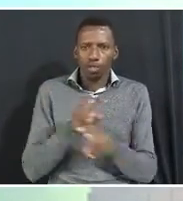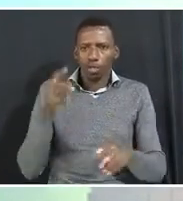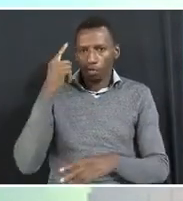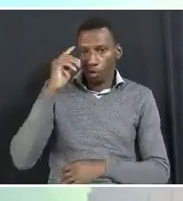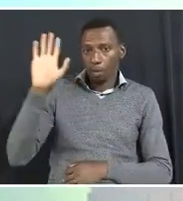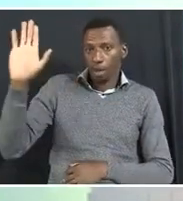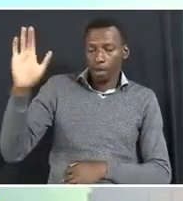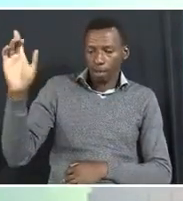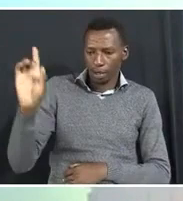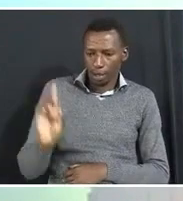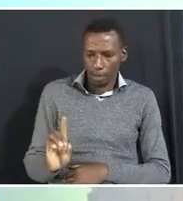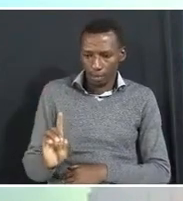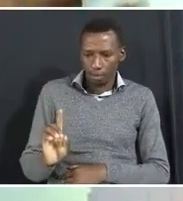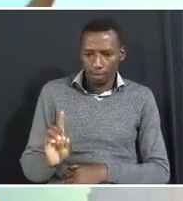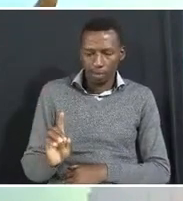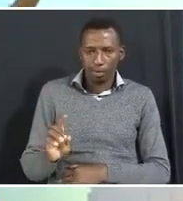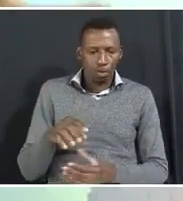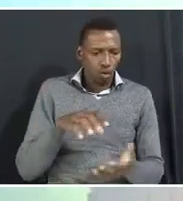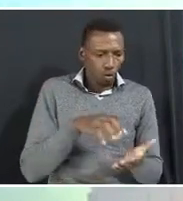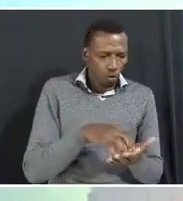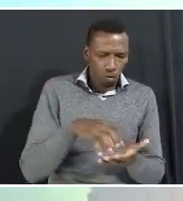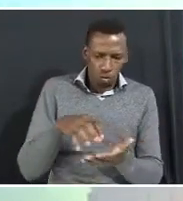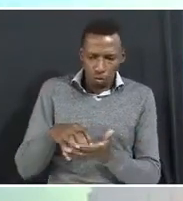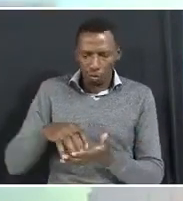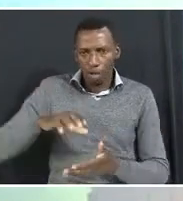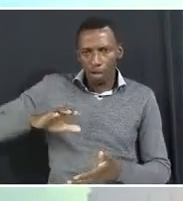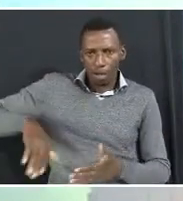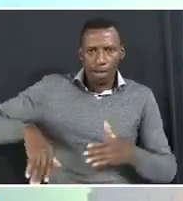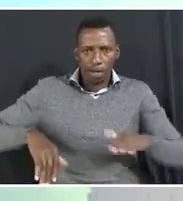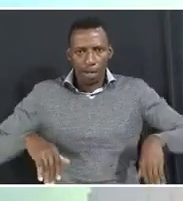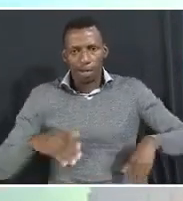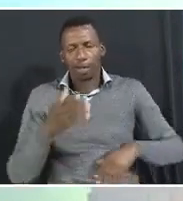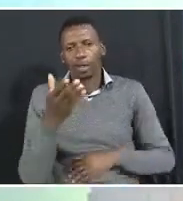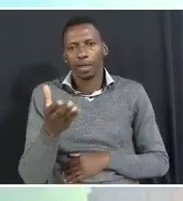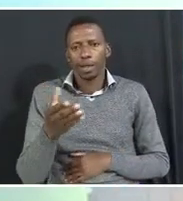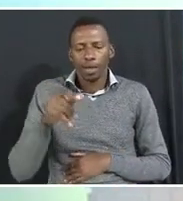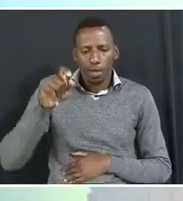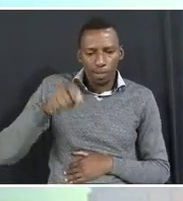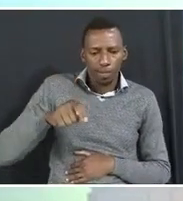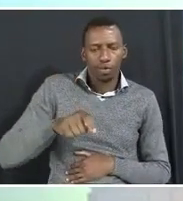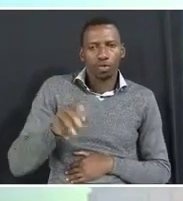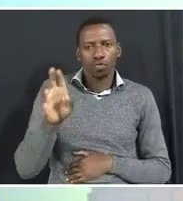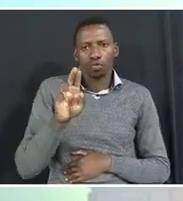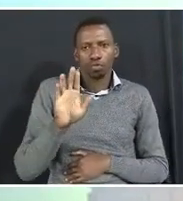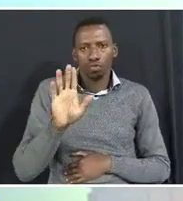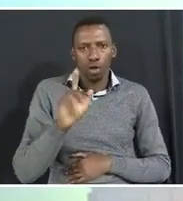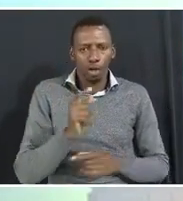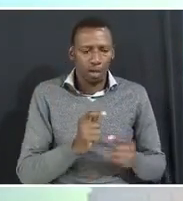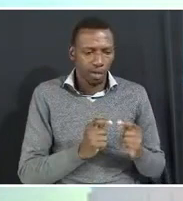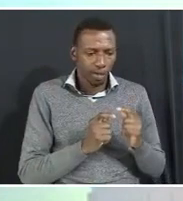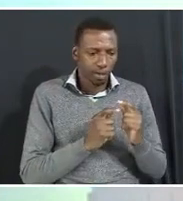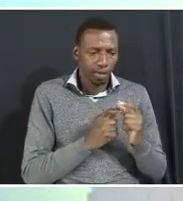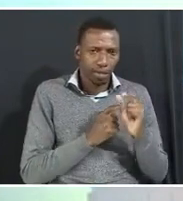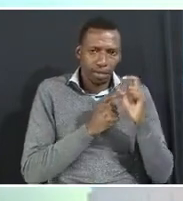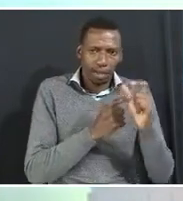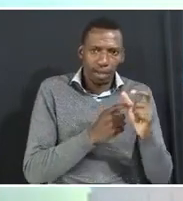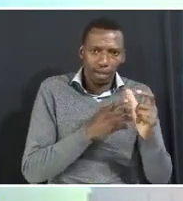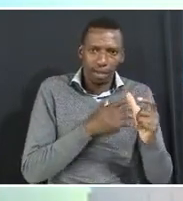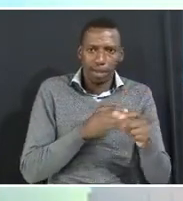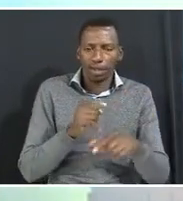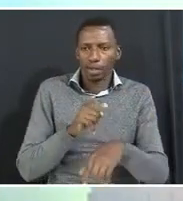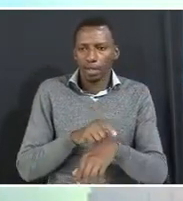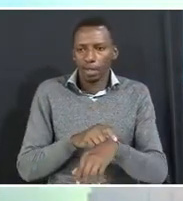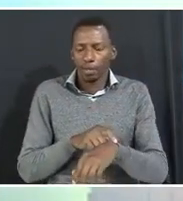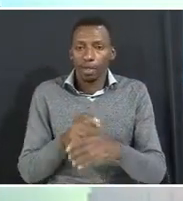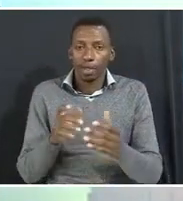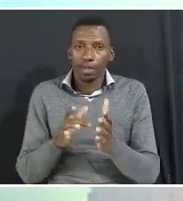coming, given all those conditions of a delay and of the need to use the talent and time, Jesus now says they will